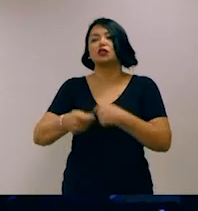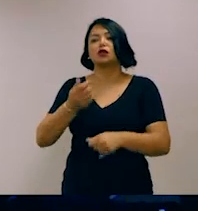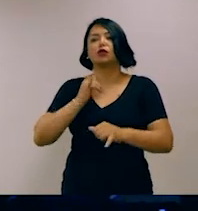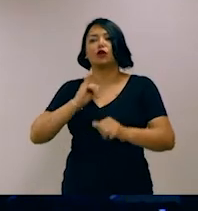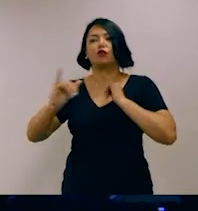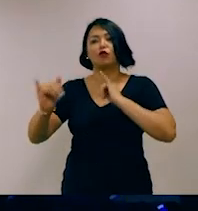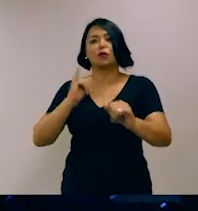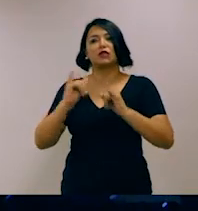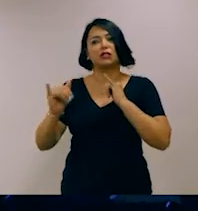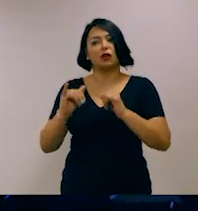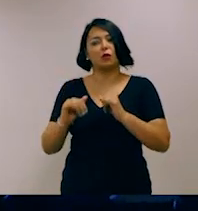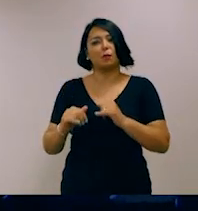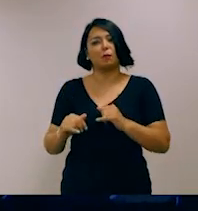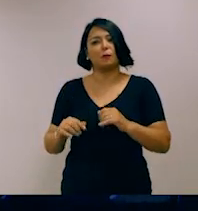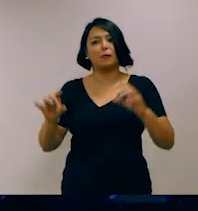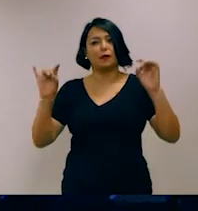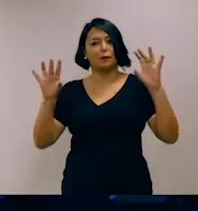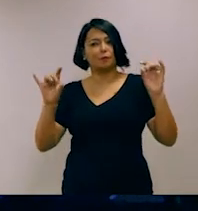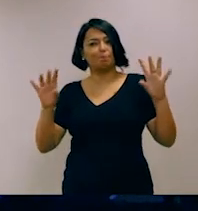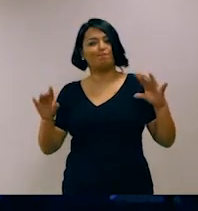dissertation,